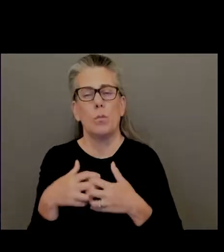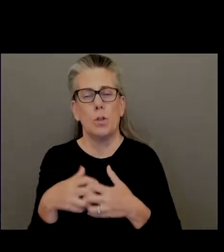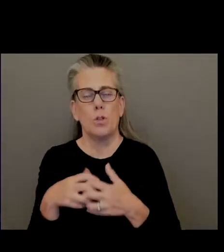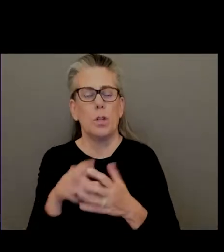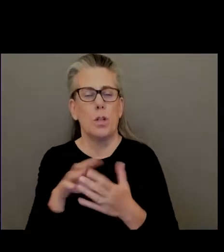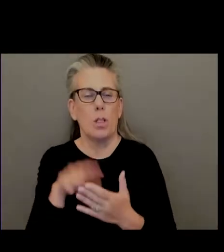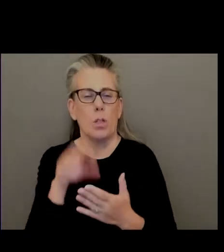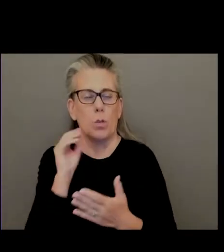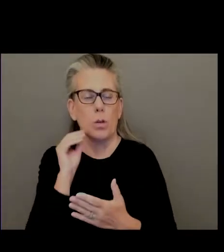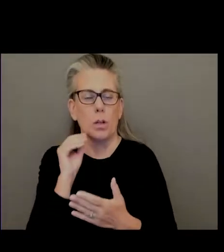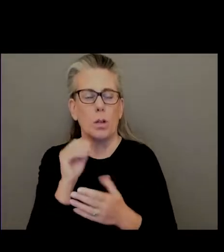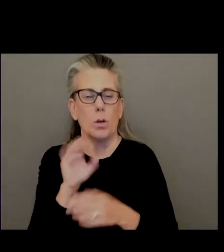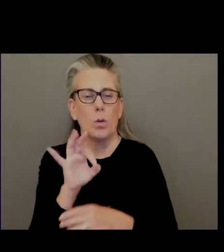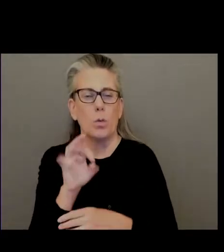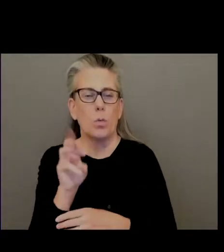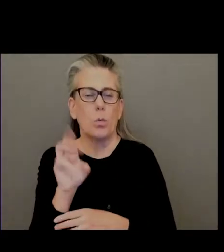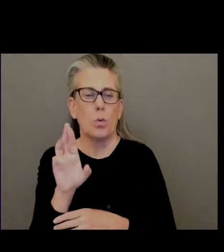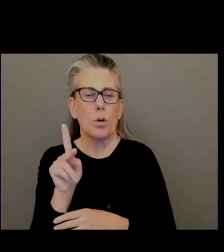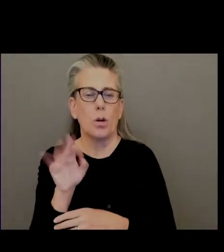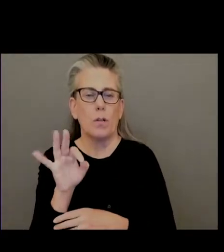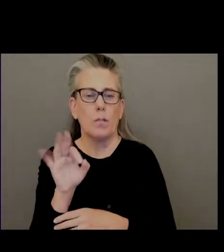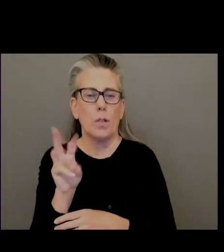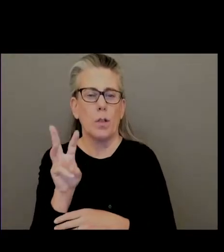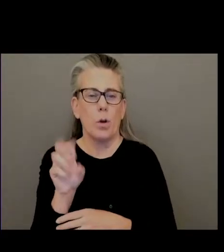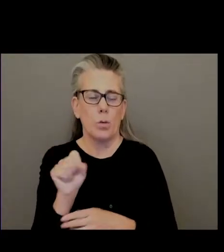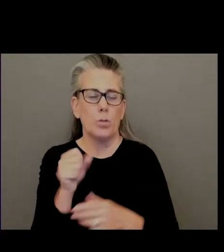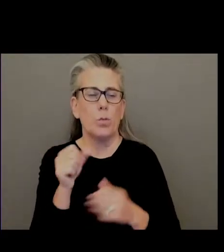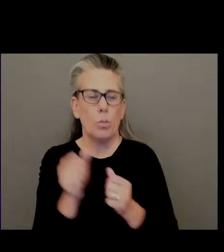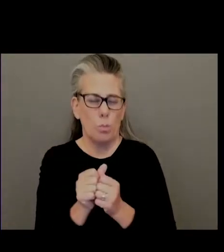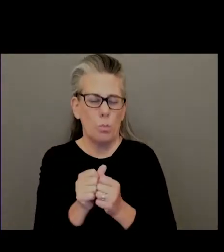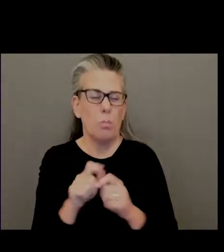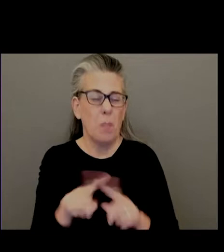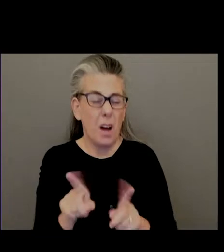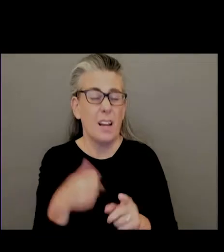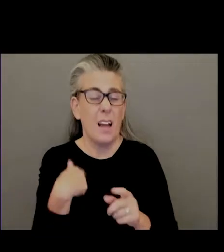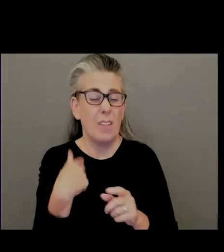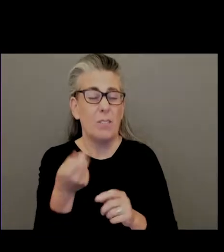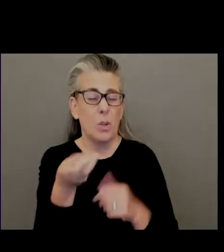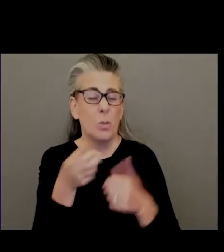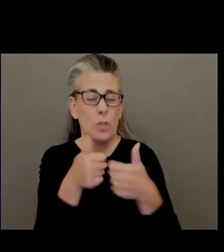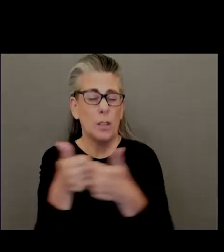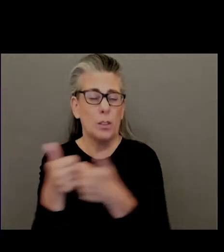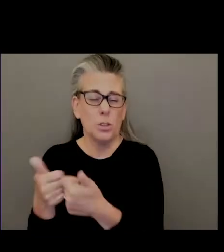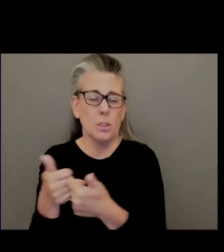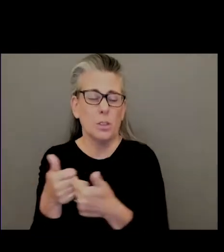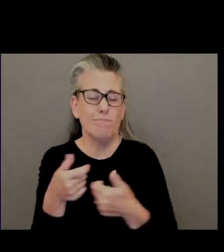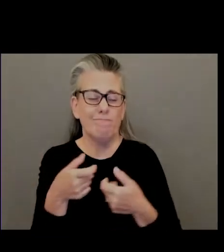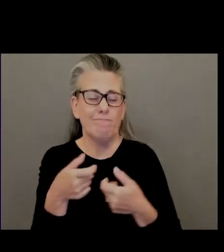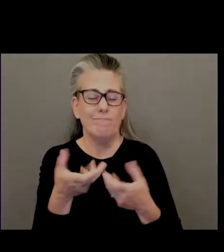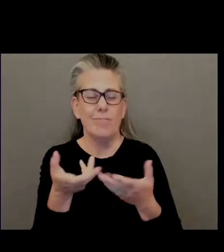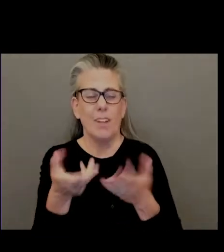great. However, there are a couple of challenges. So let me show you that in the screen quickly.